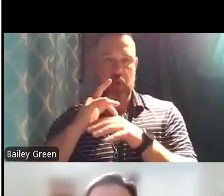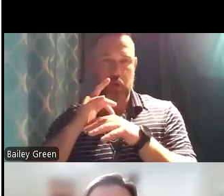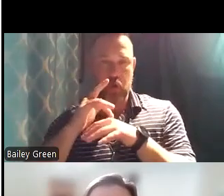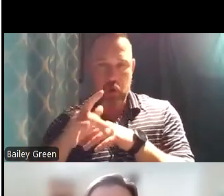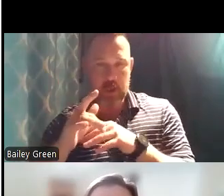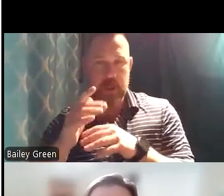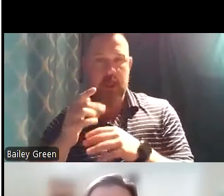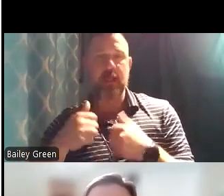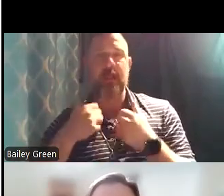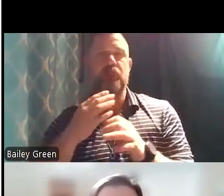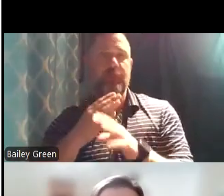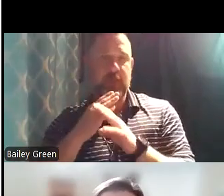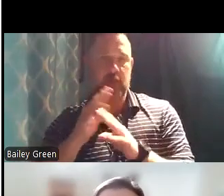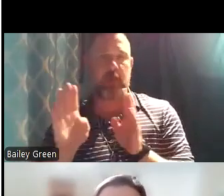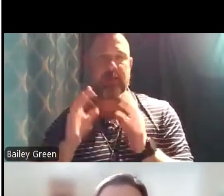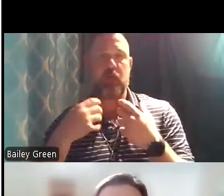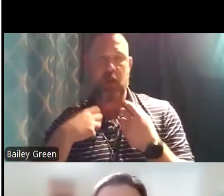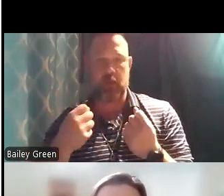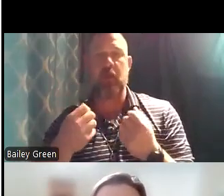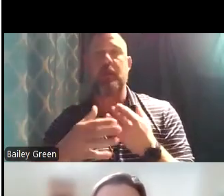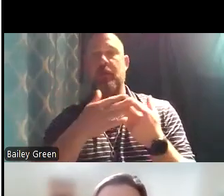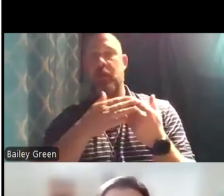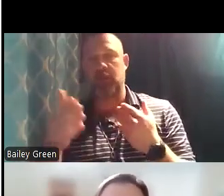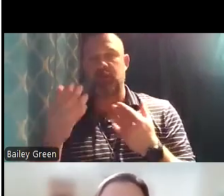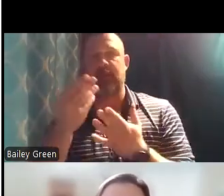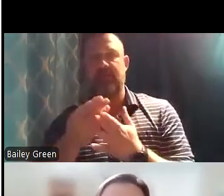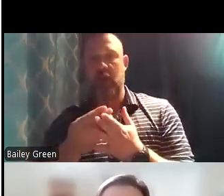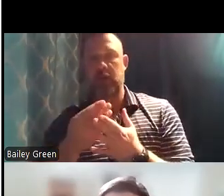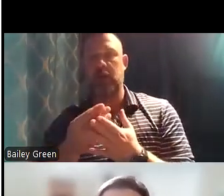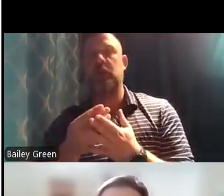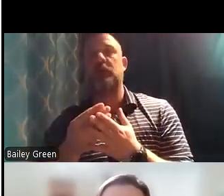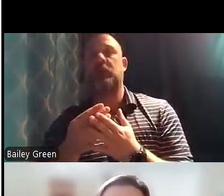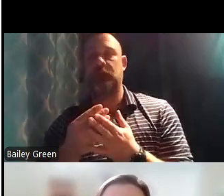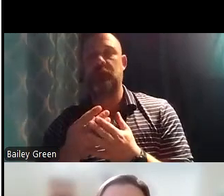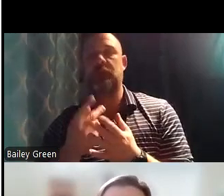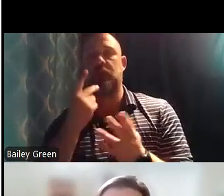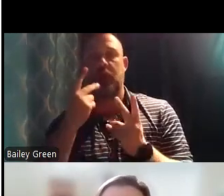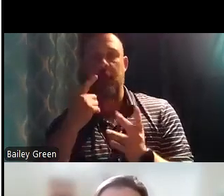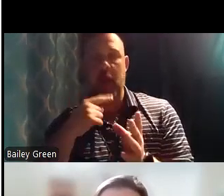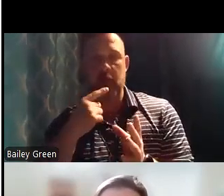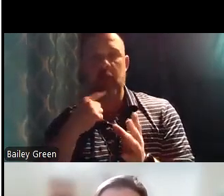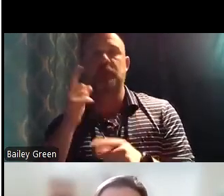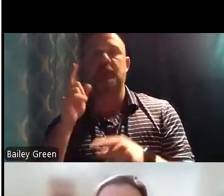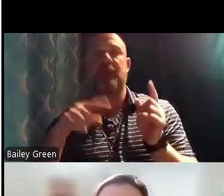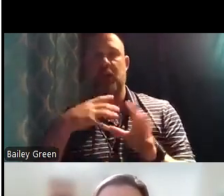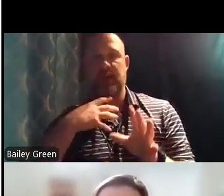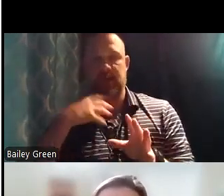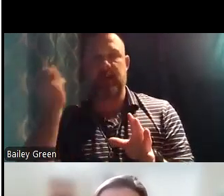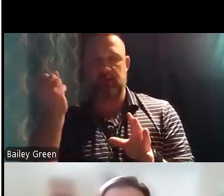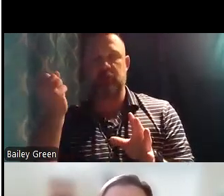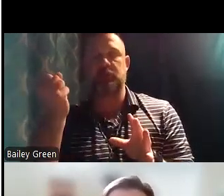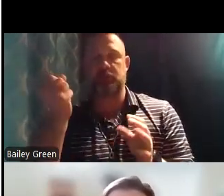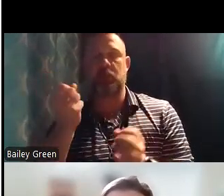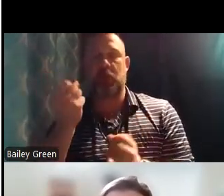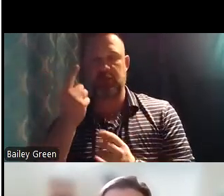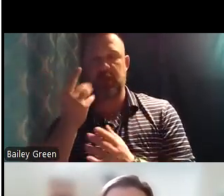do we prevent behavioral health harms? And then the rest of the funding is looking at populations of various ages. And we also understand that